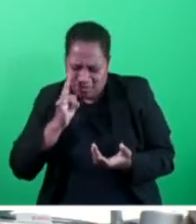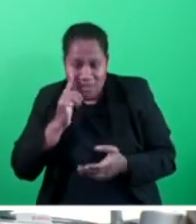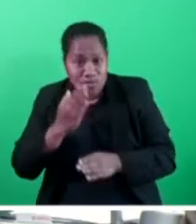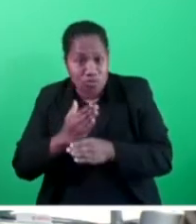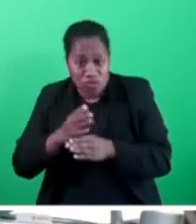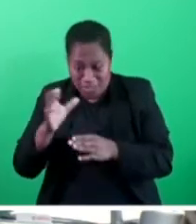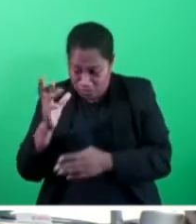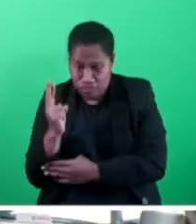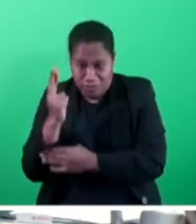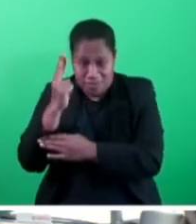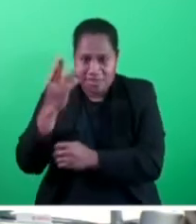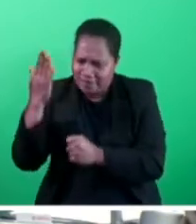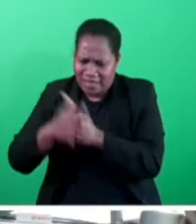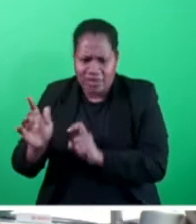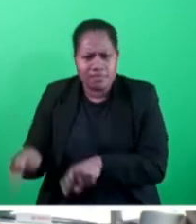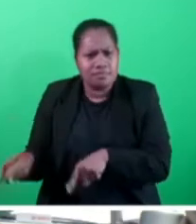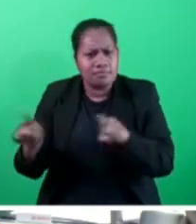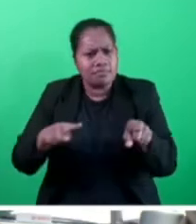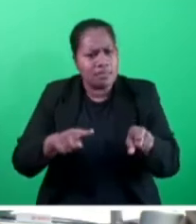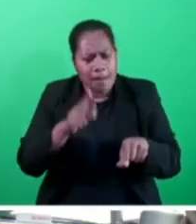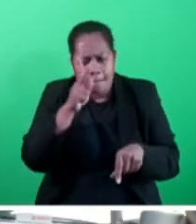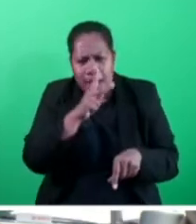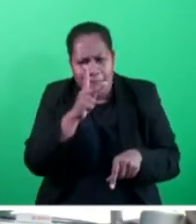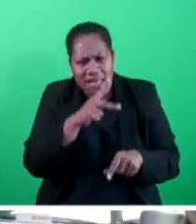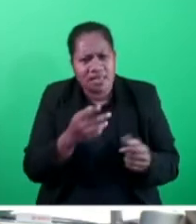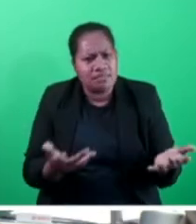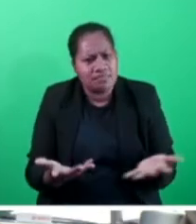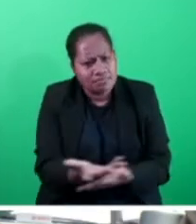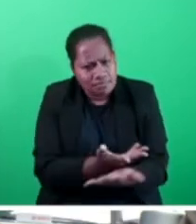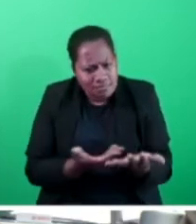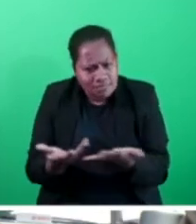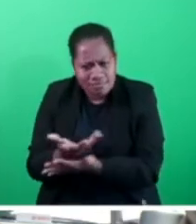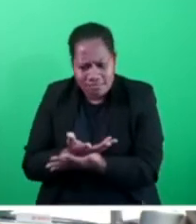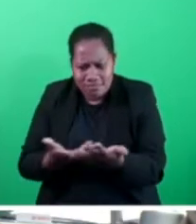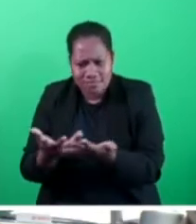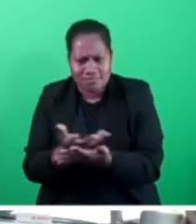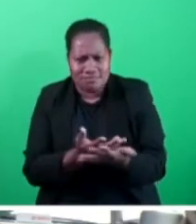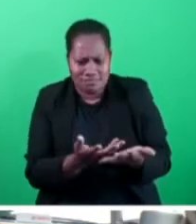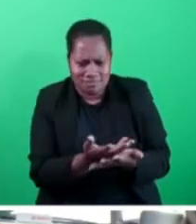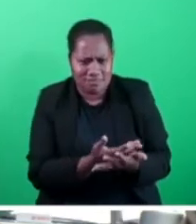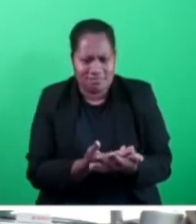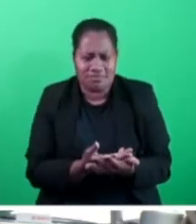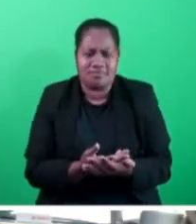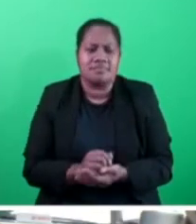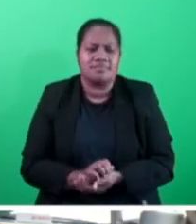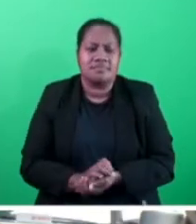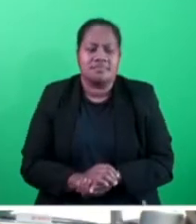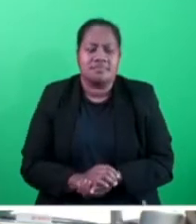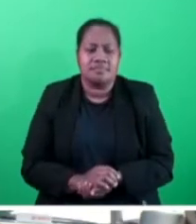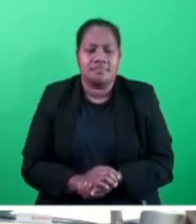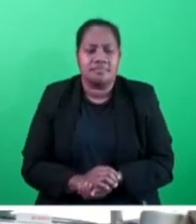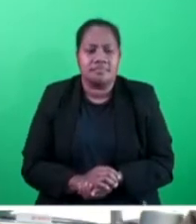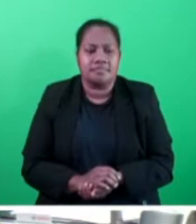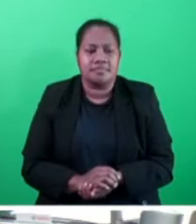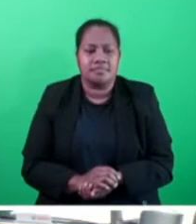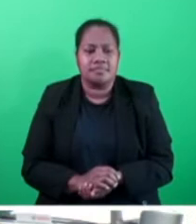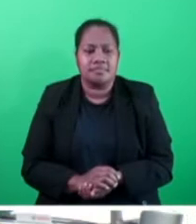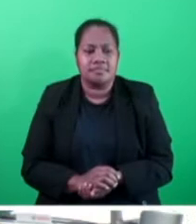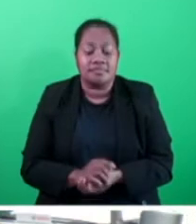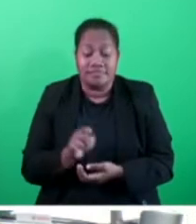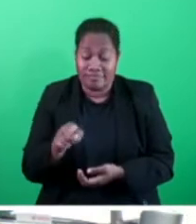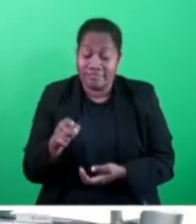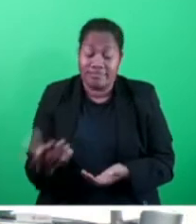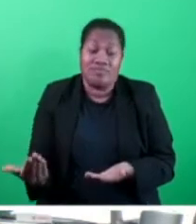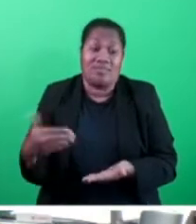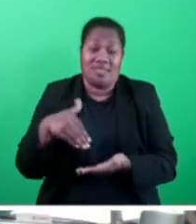consultation to provide a voice for the workers in Fiji, which they preach they represent. In addition to the above,